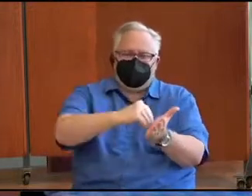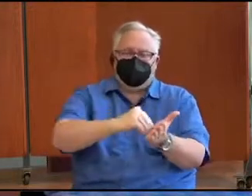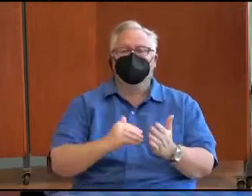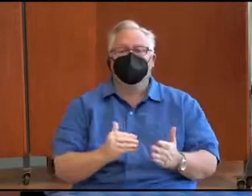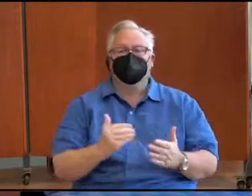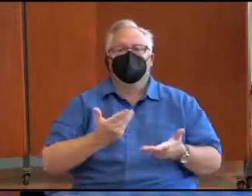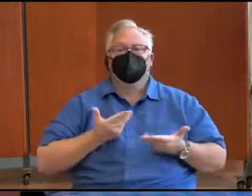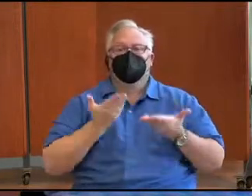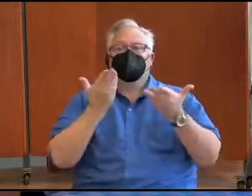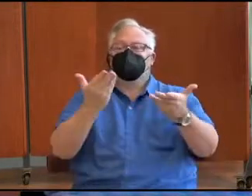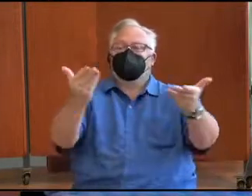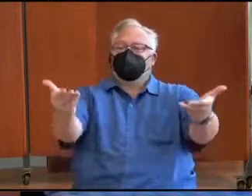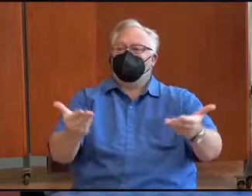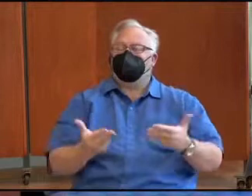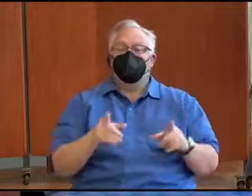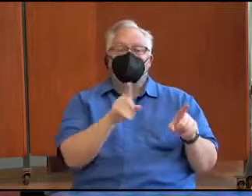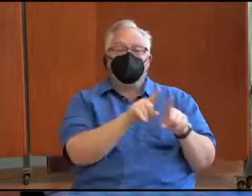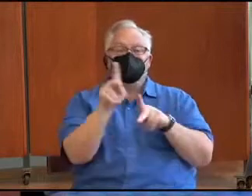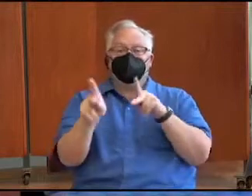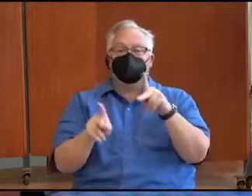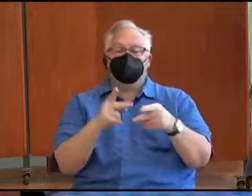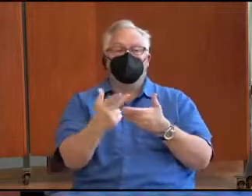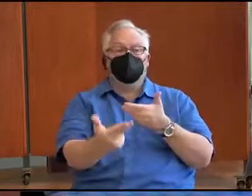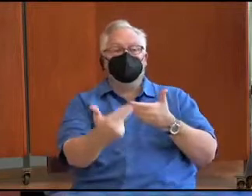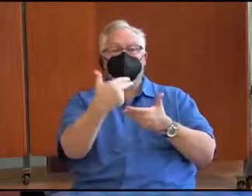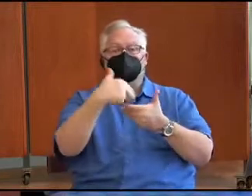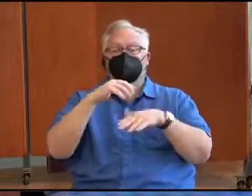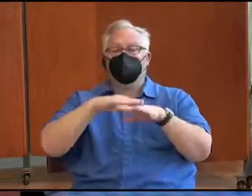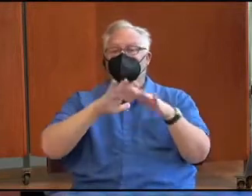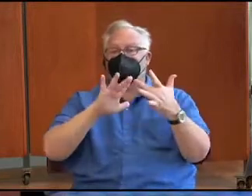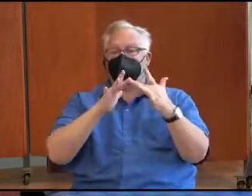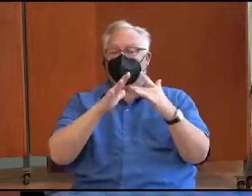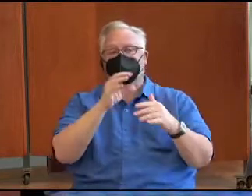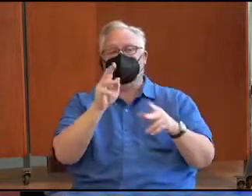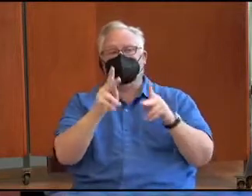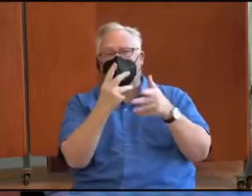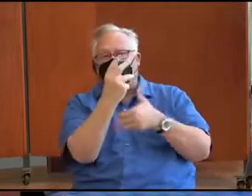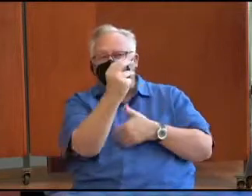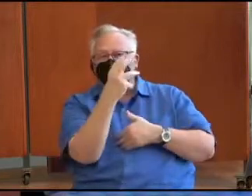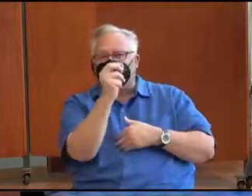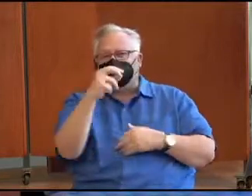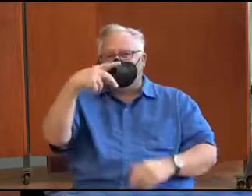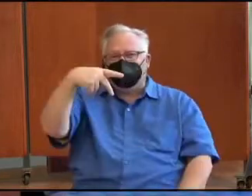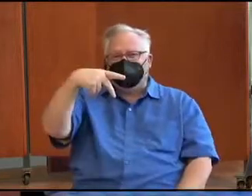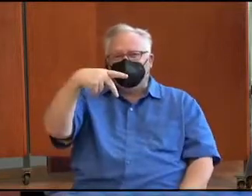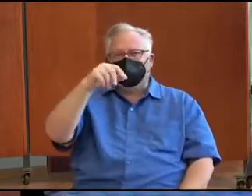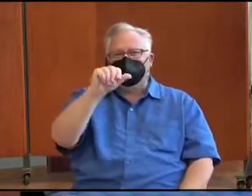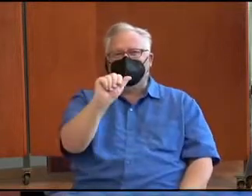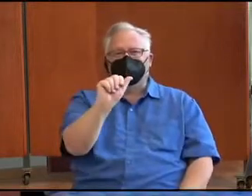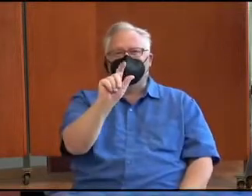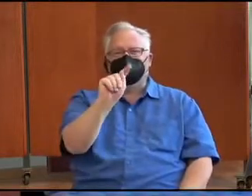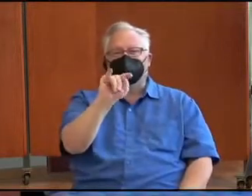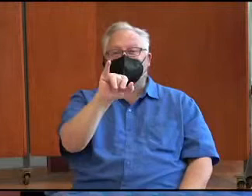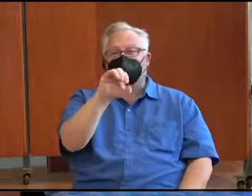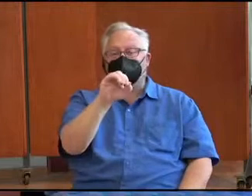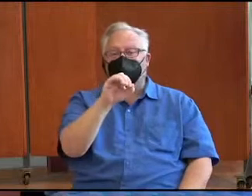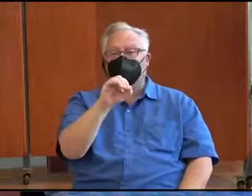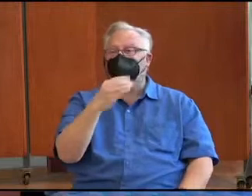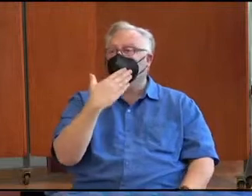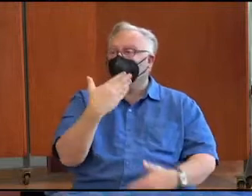bid you welcome also to the folks who are joining online and to those who are outside on the patio. Good morning to